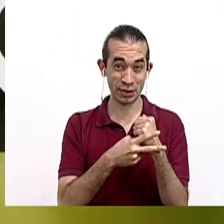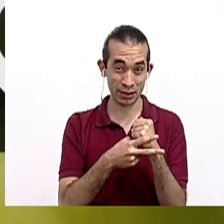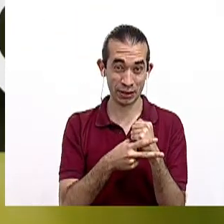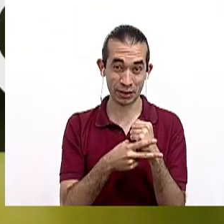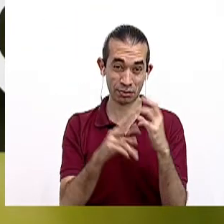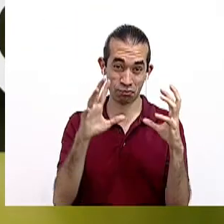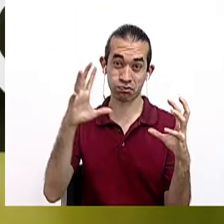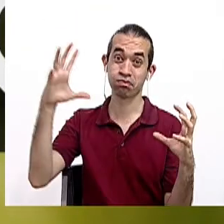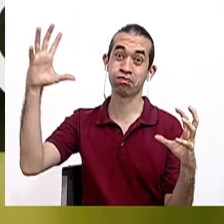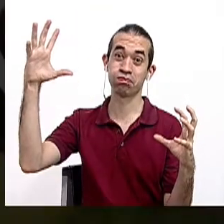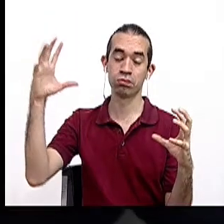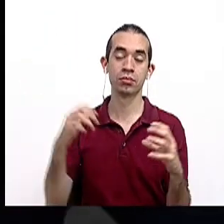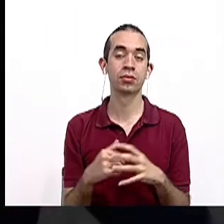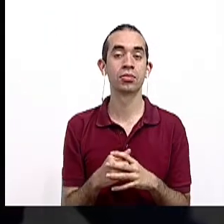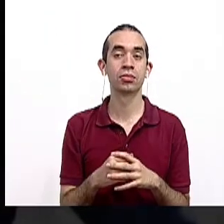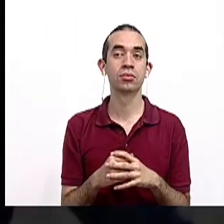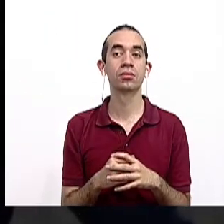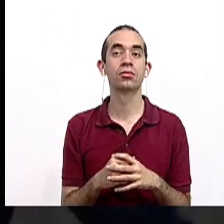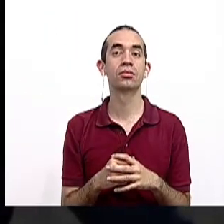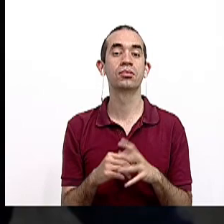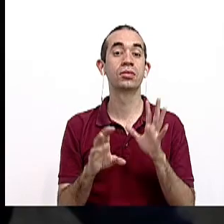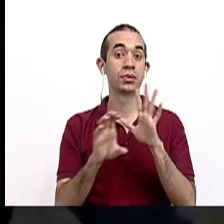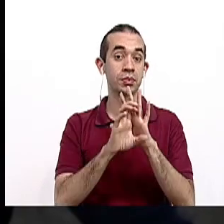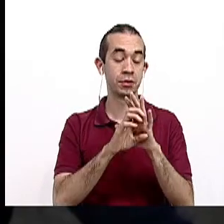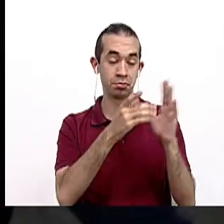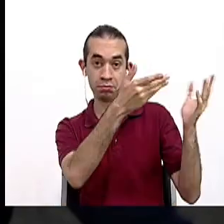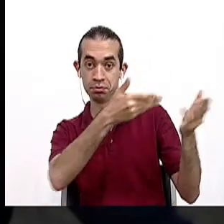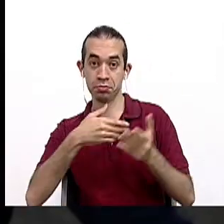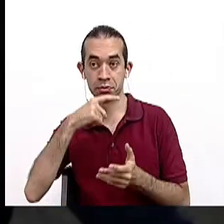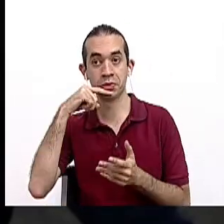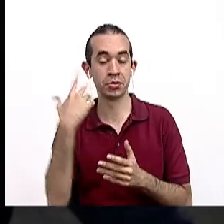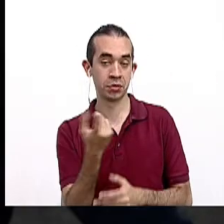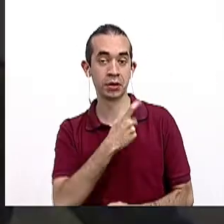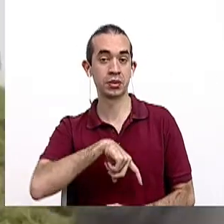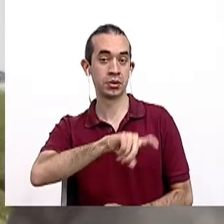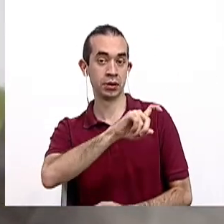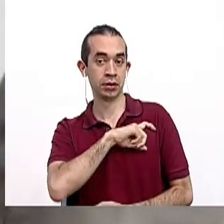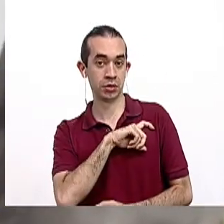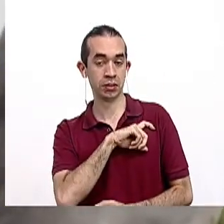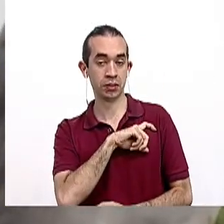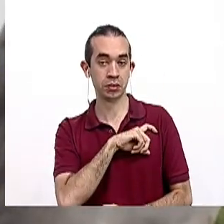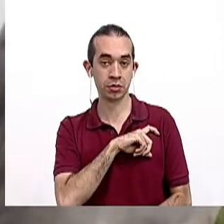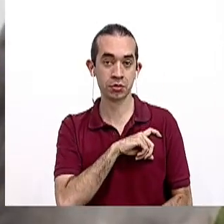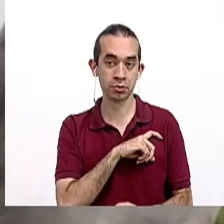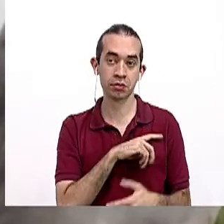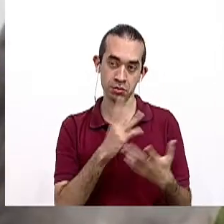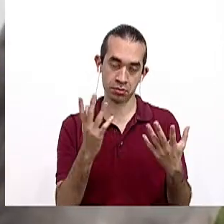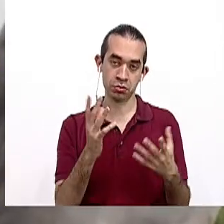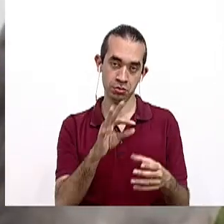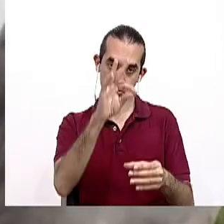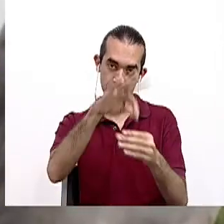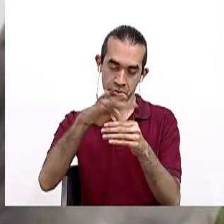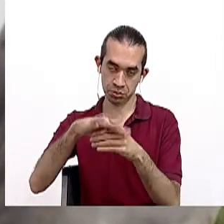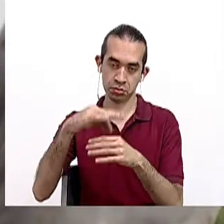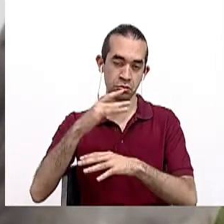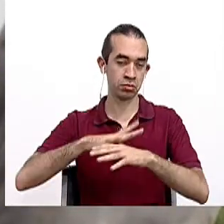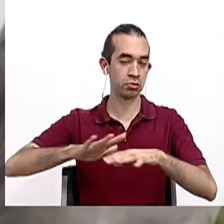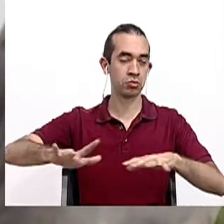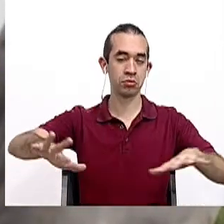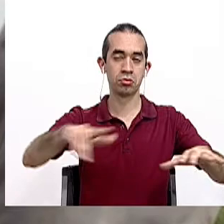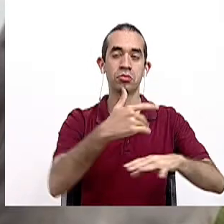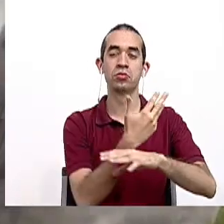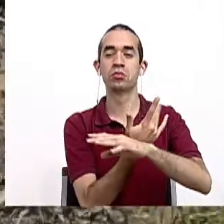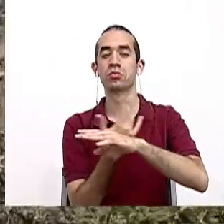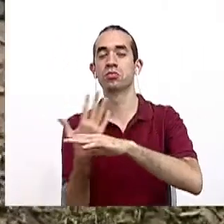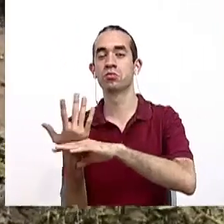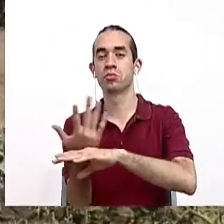own weight. But if we imported tomato from Spain, where it's grown in open fields,